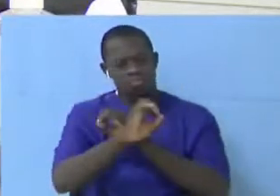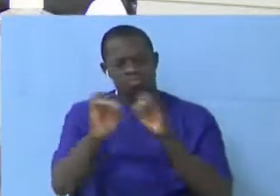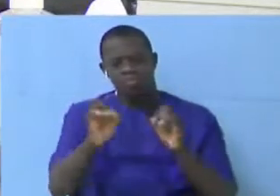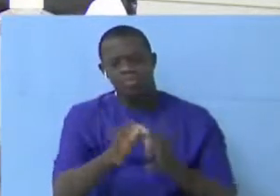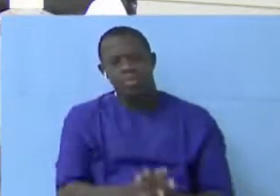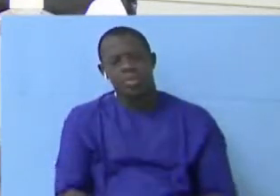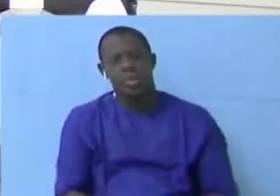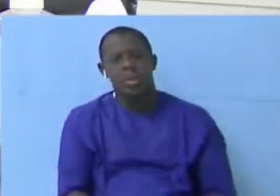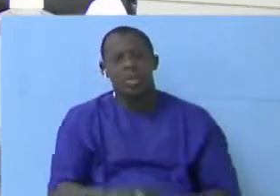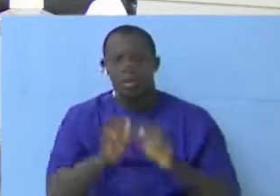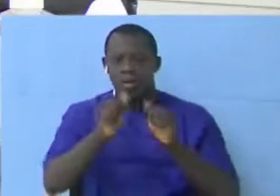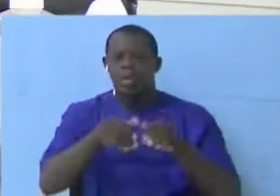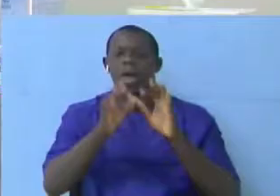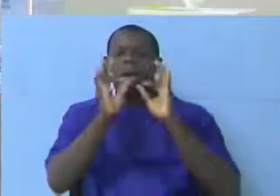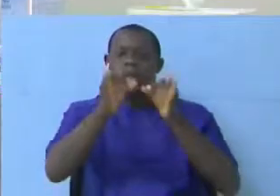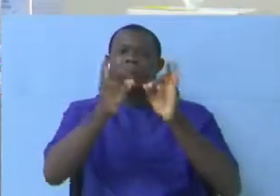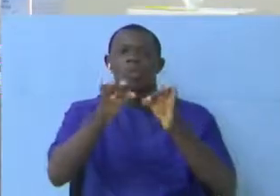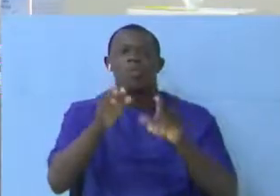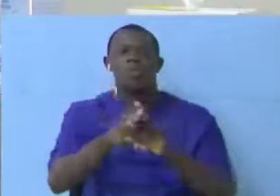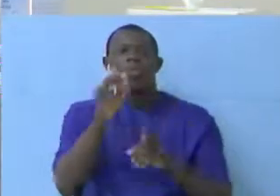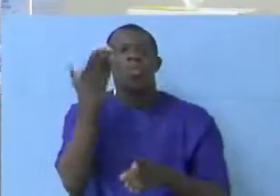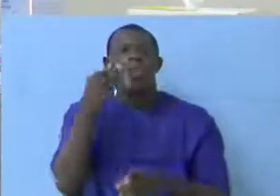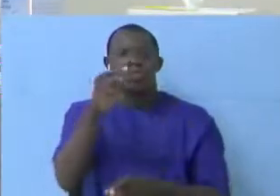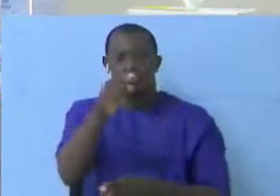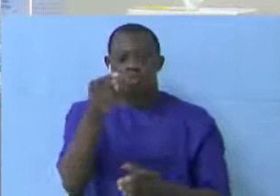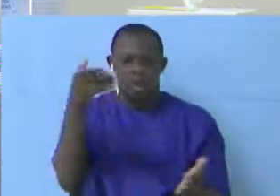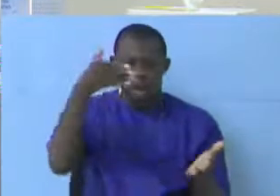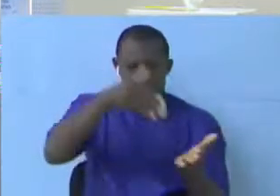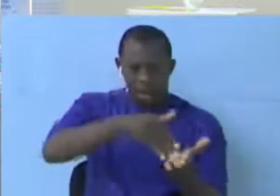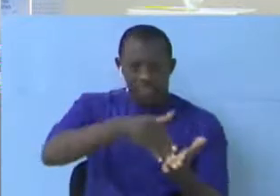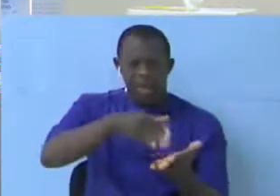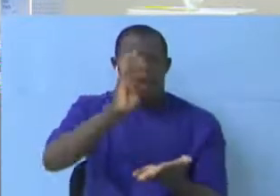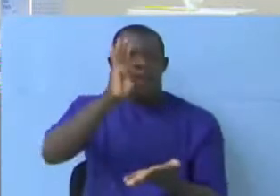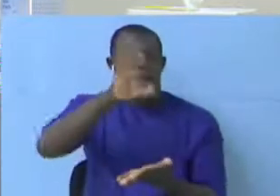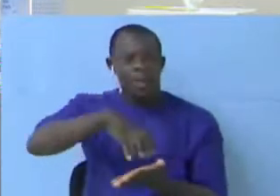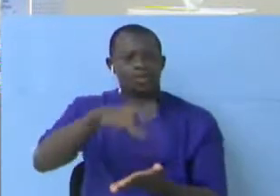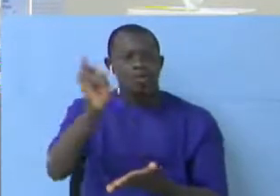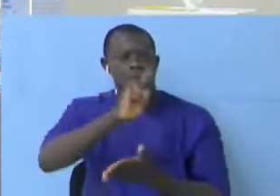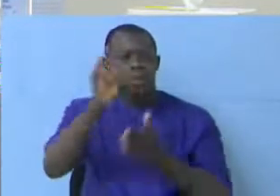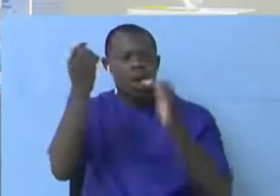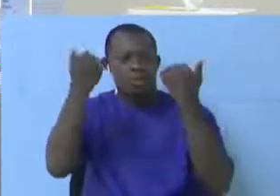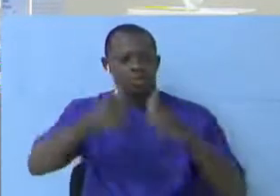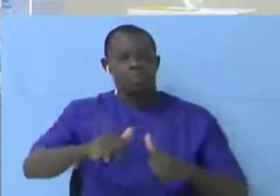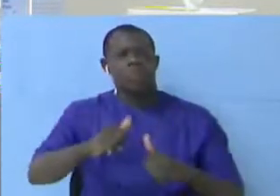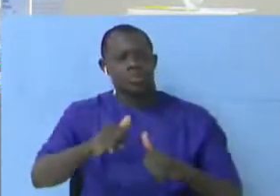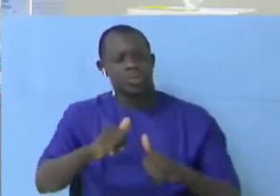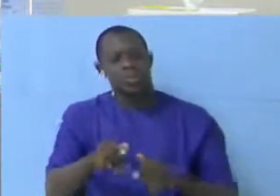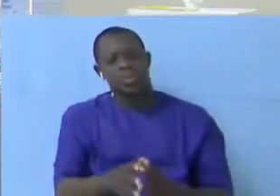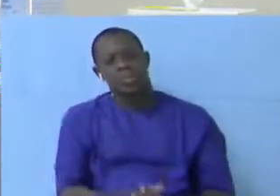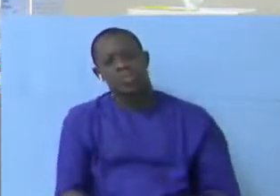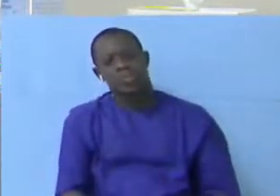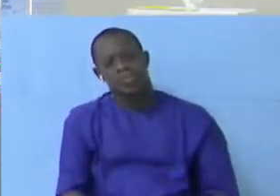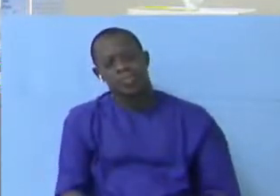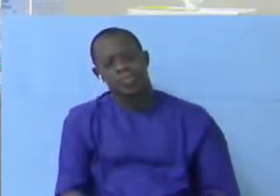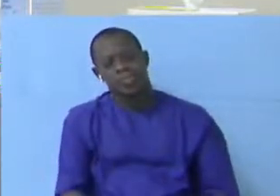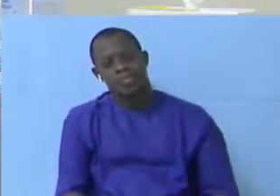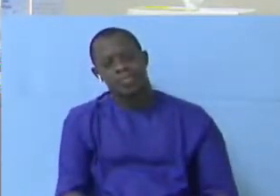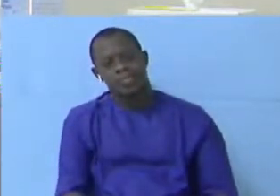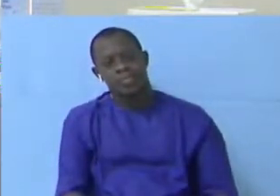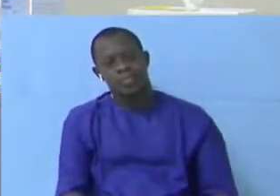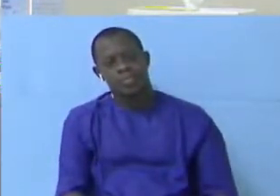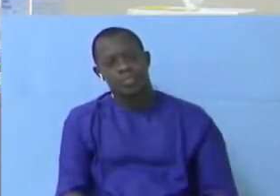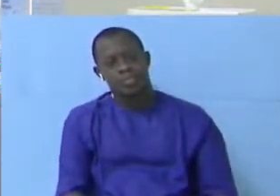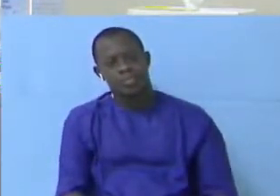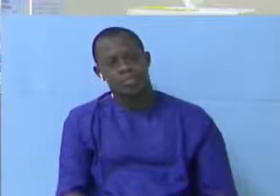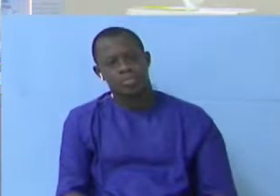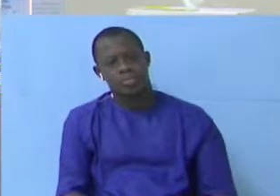Can you describe the scene when you arrived at Banjul, the Marine unit? Biri ni mol frera na Banjul